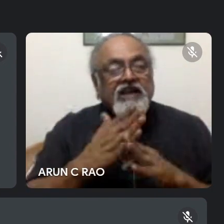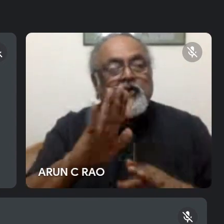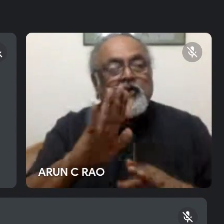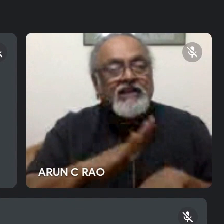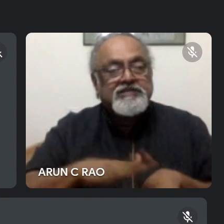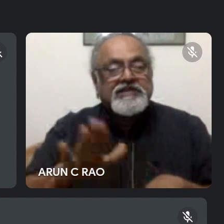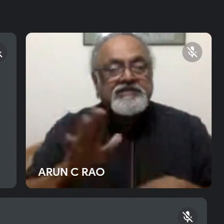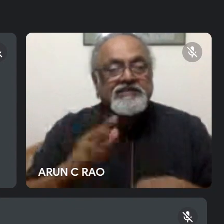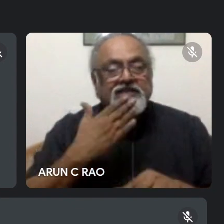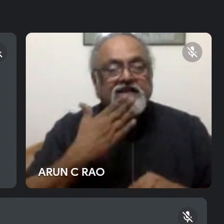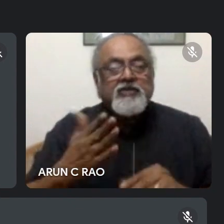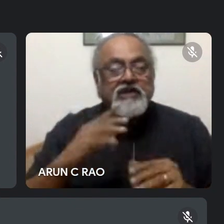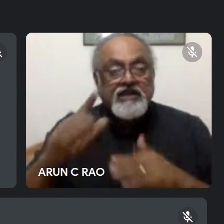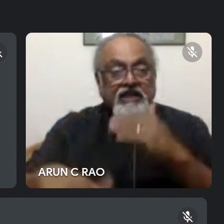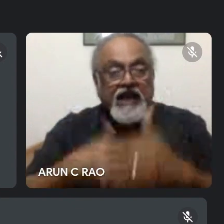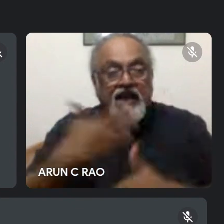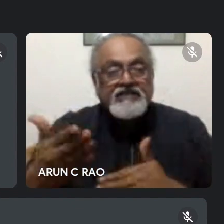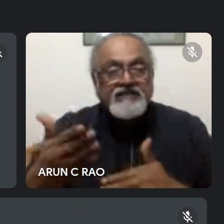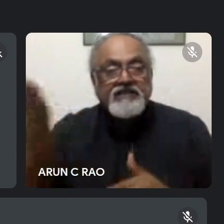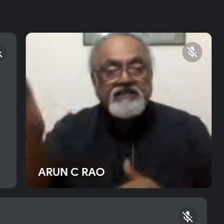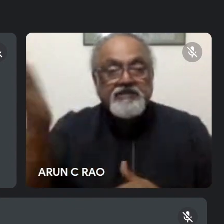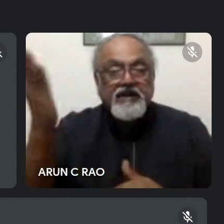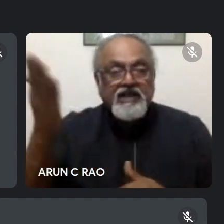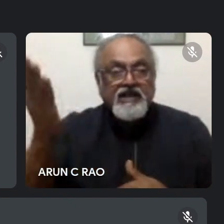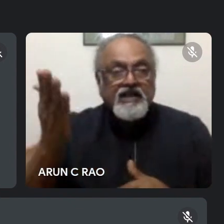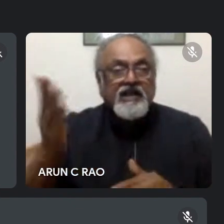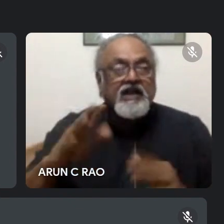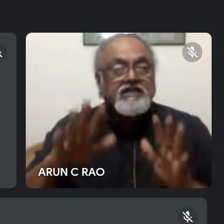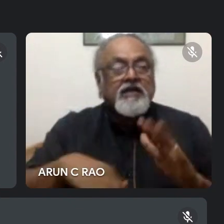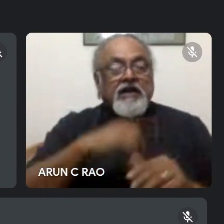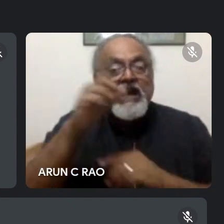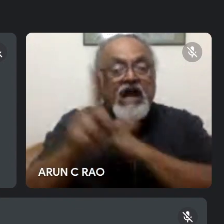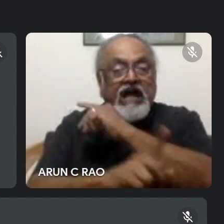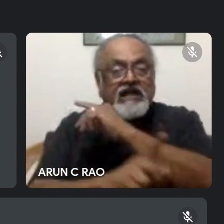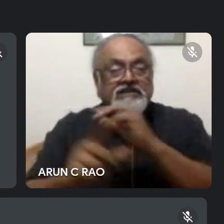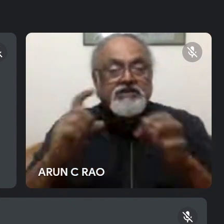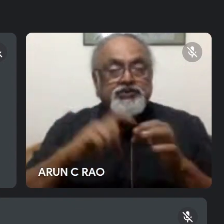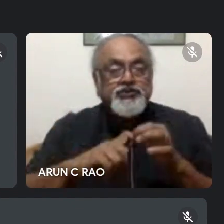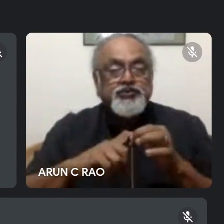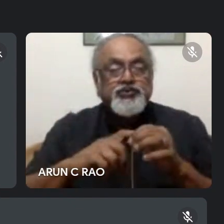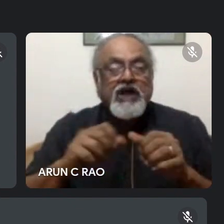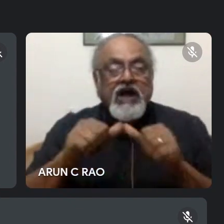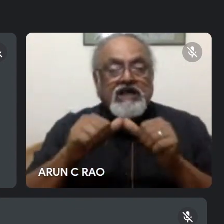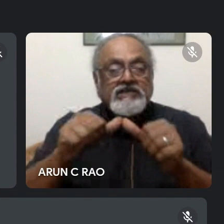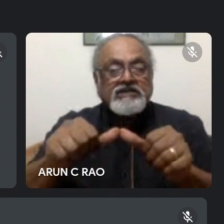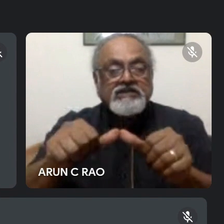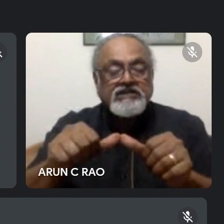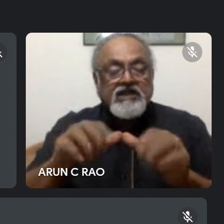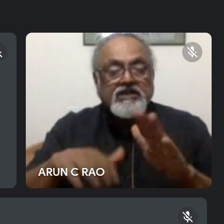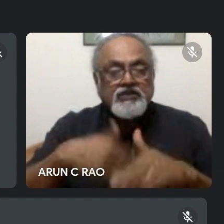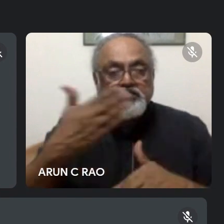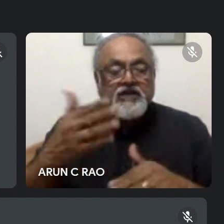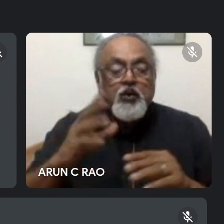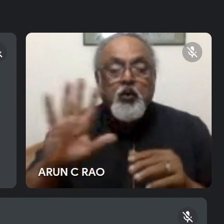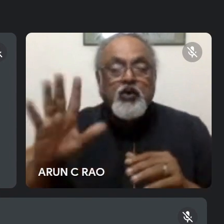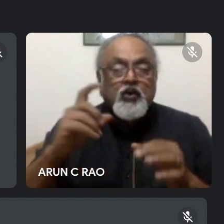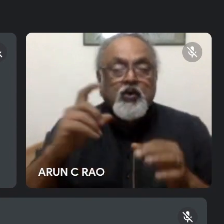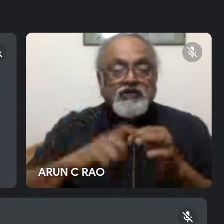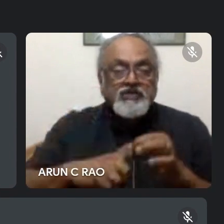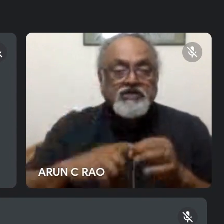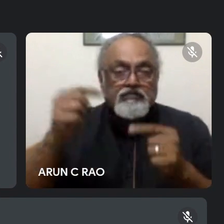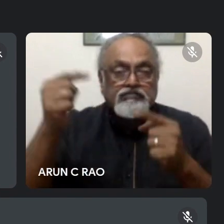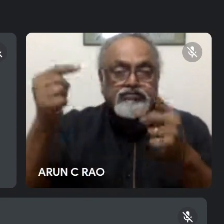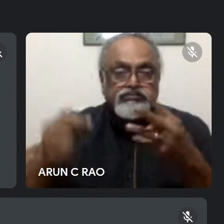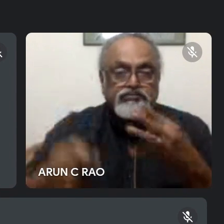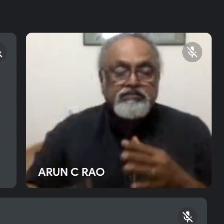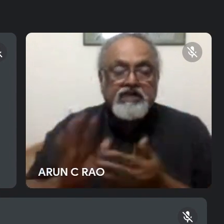So we'll have the next speaker. We'll also have a Q&A at the end. So please have your questions either in the chat box or you can unmute